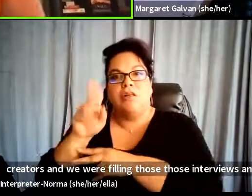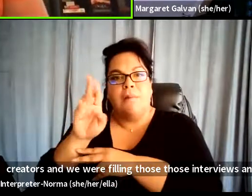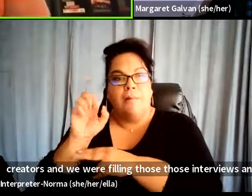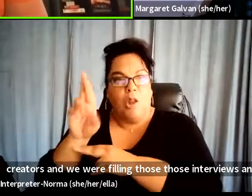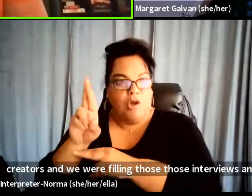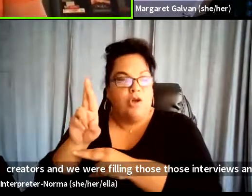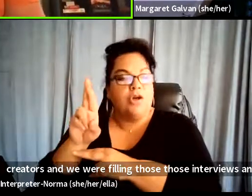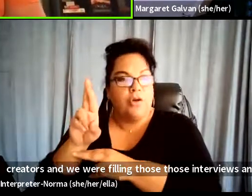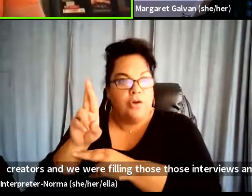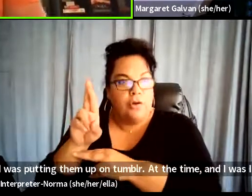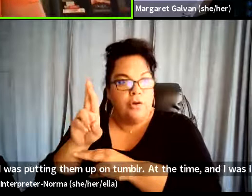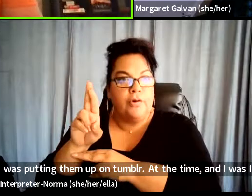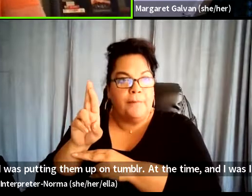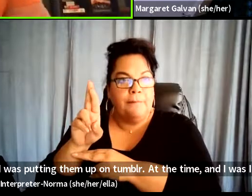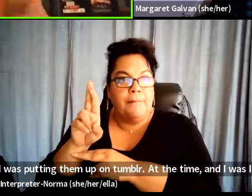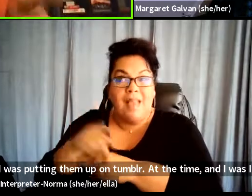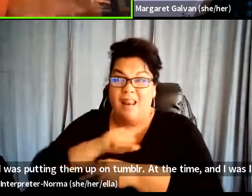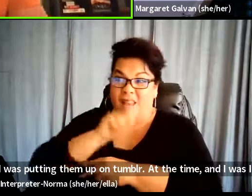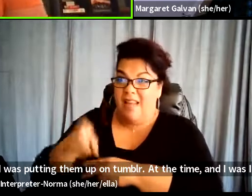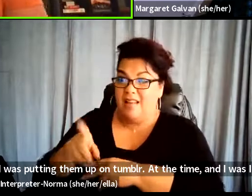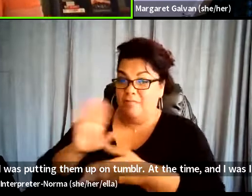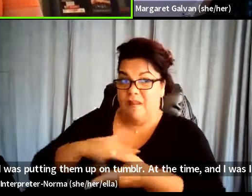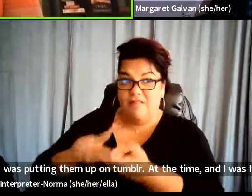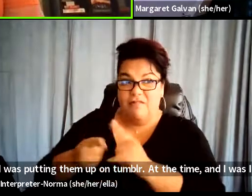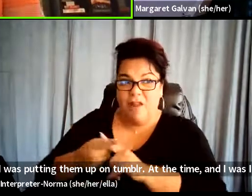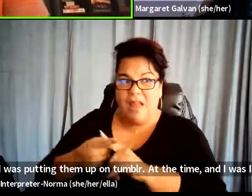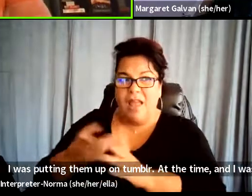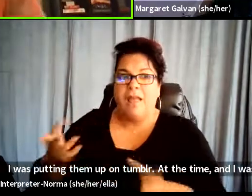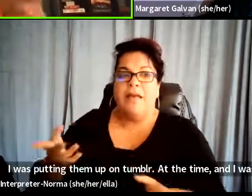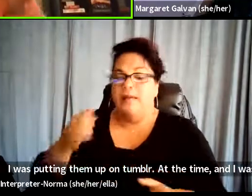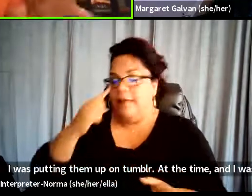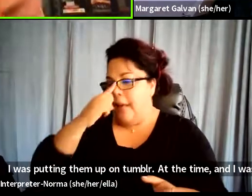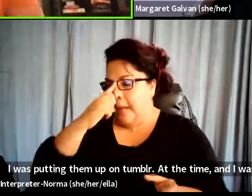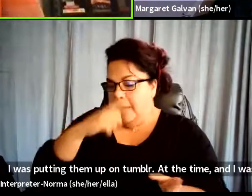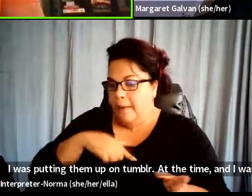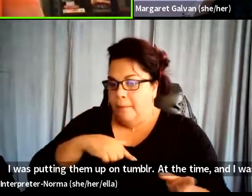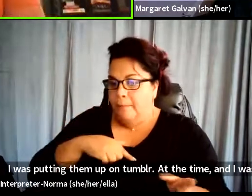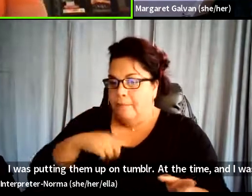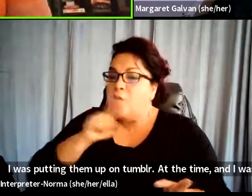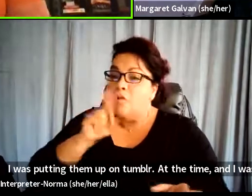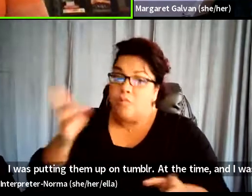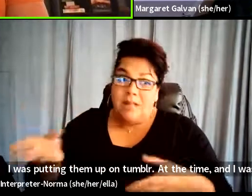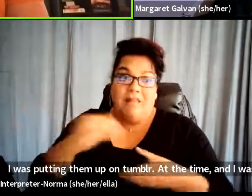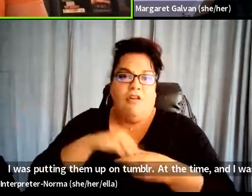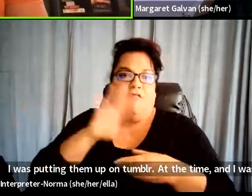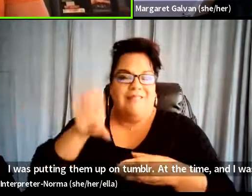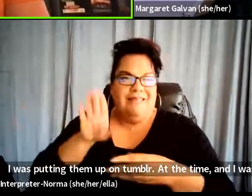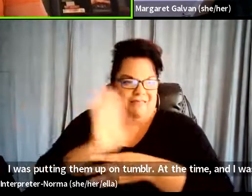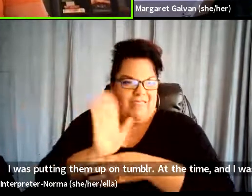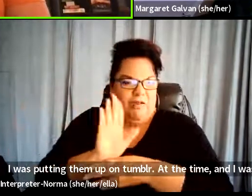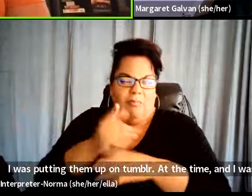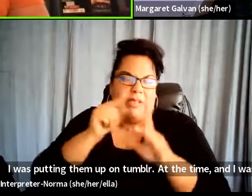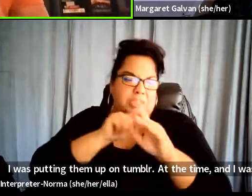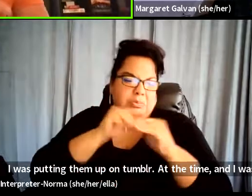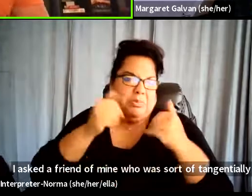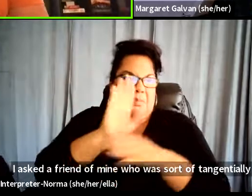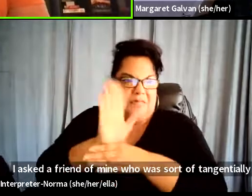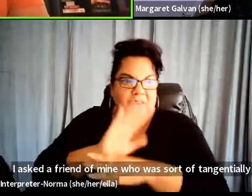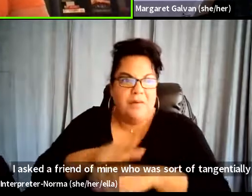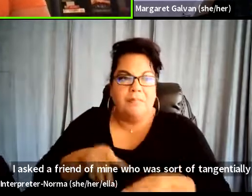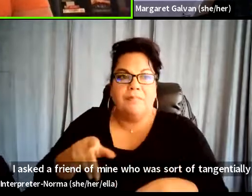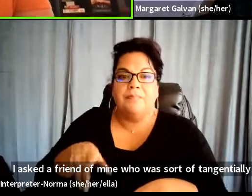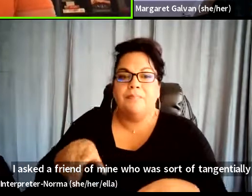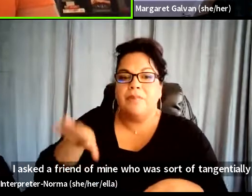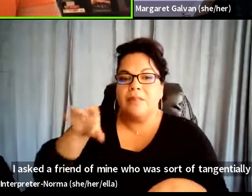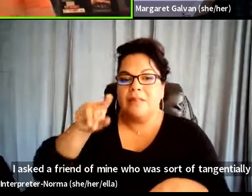And I was, I asked a friend of mine who was sort of tangentially, uh, really, um, in, in film. Um, uh, and this guy, Dan